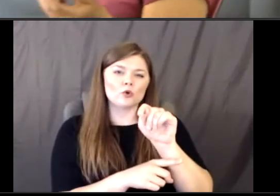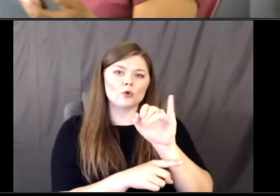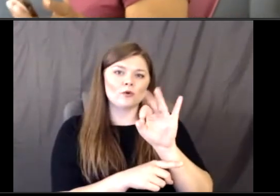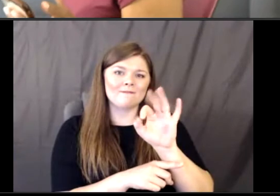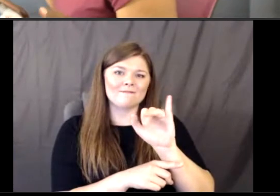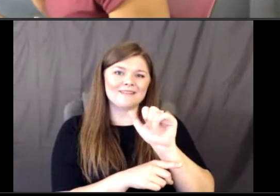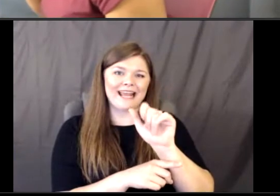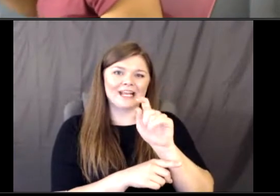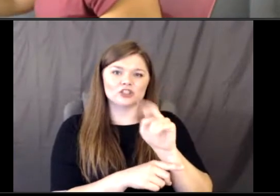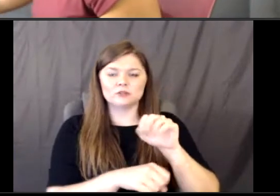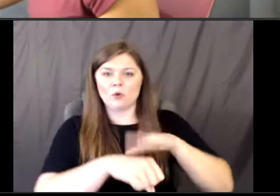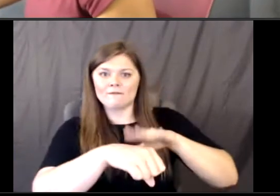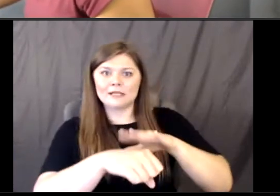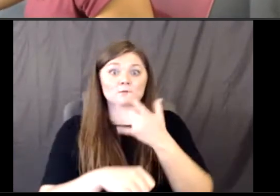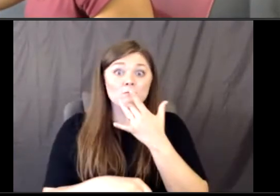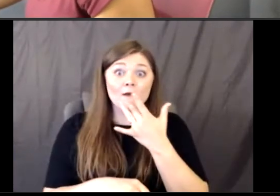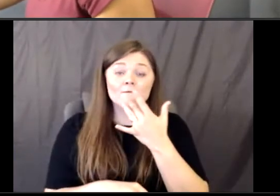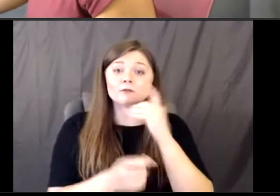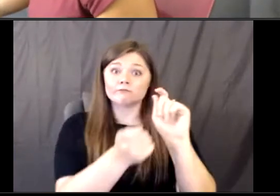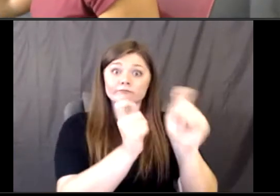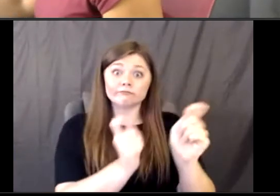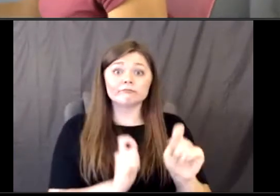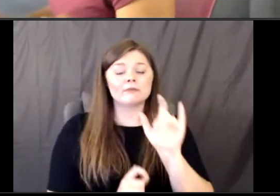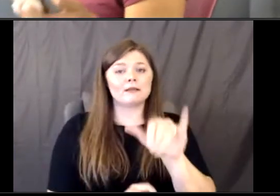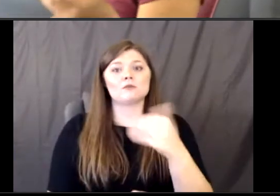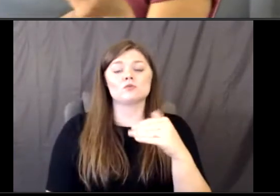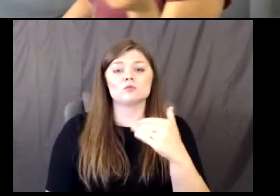direction when it comes to notifications.